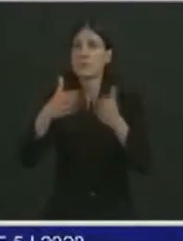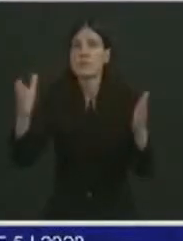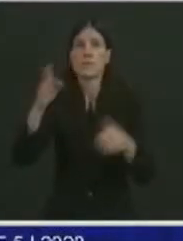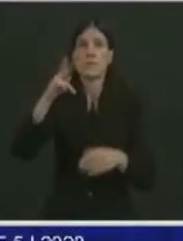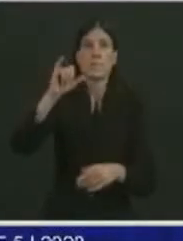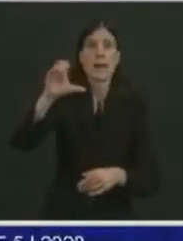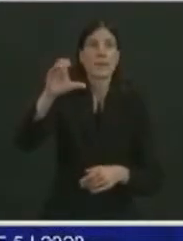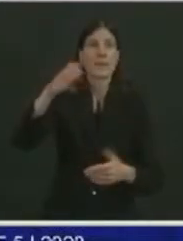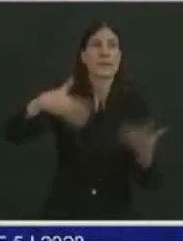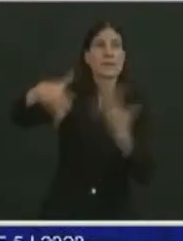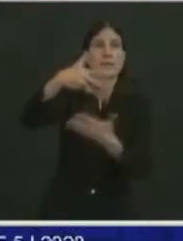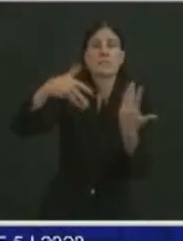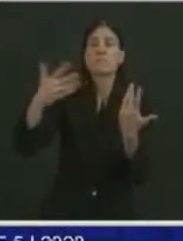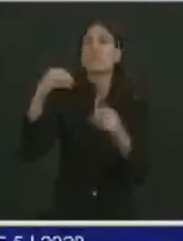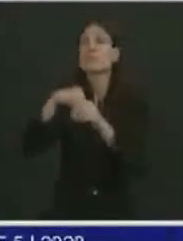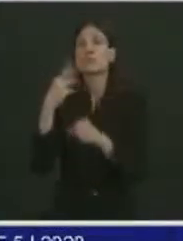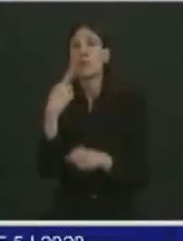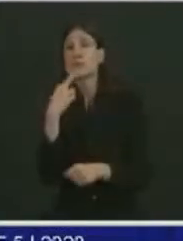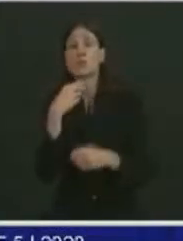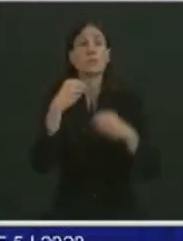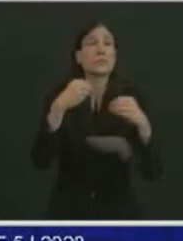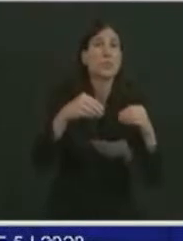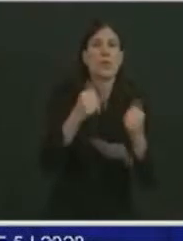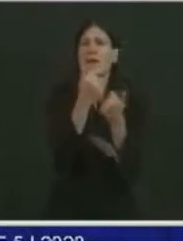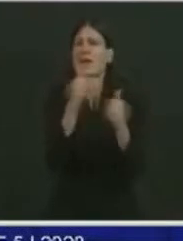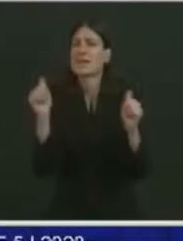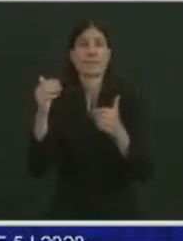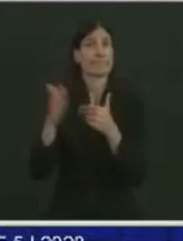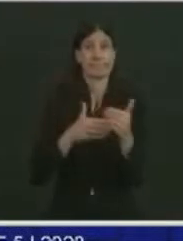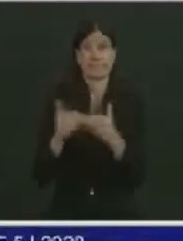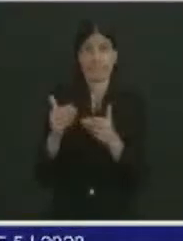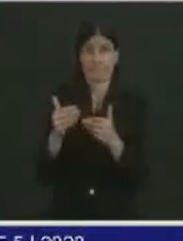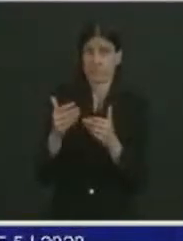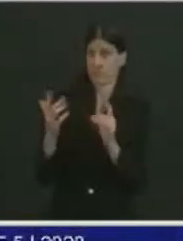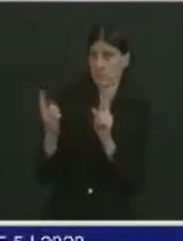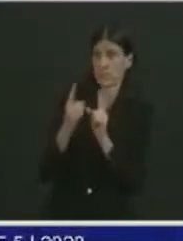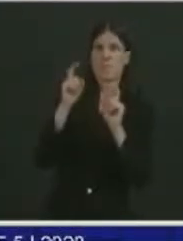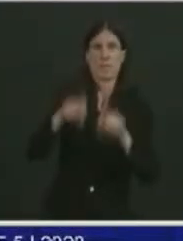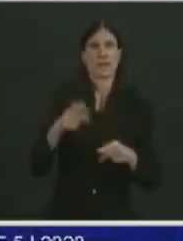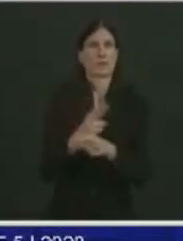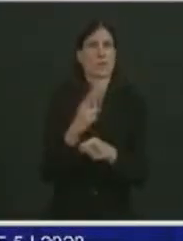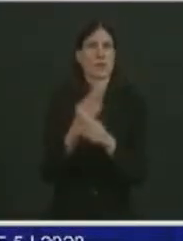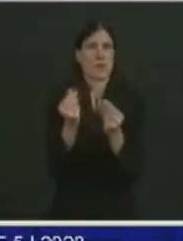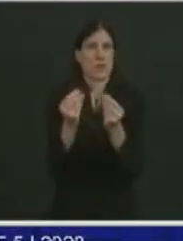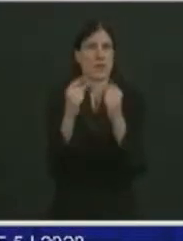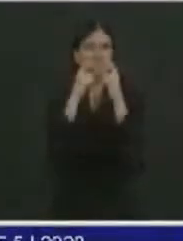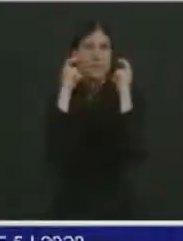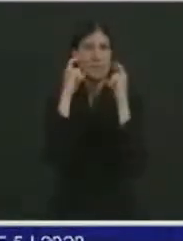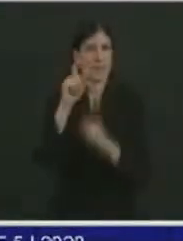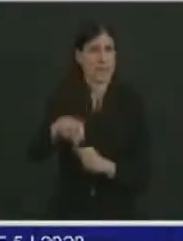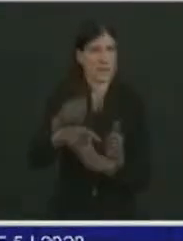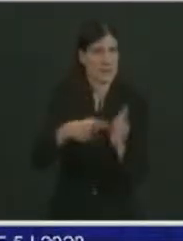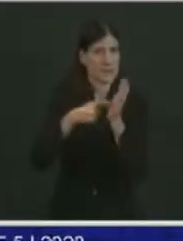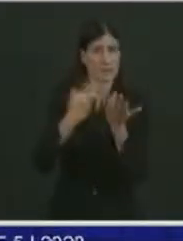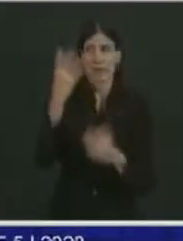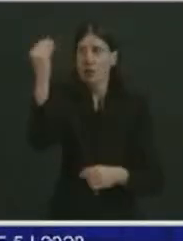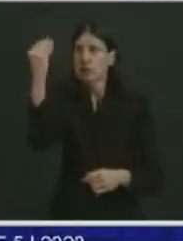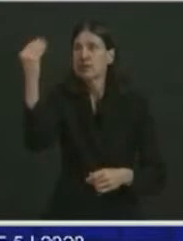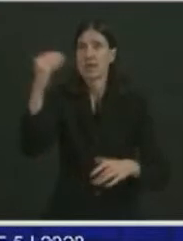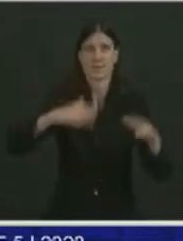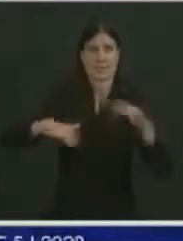or outside, to have a face cloth covering. That is until July 4th via executive